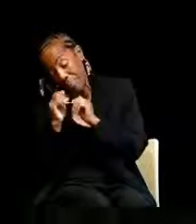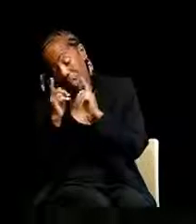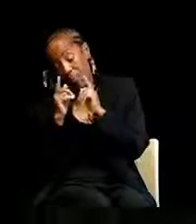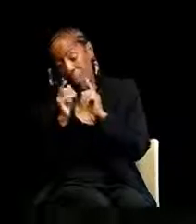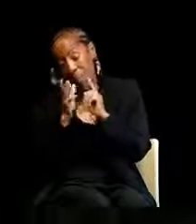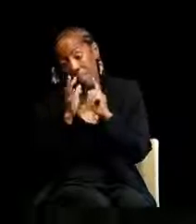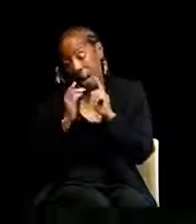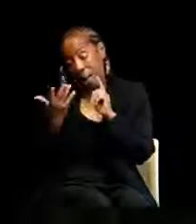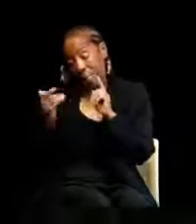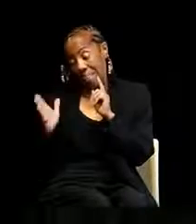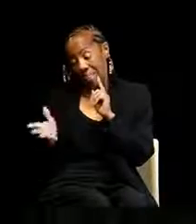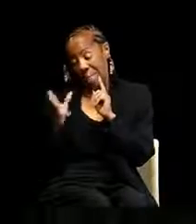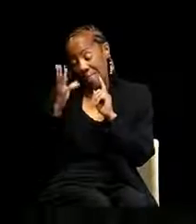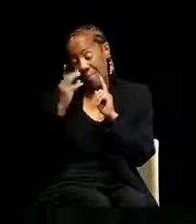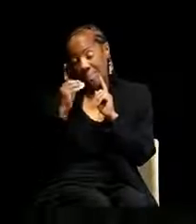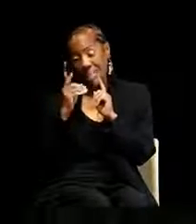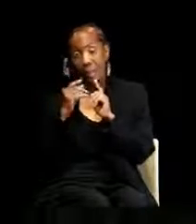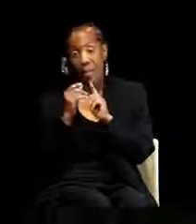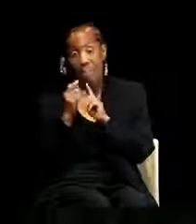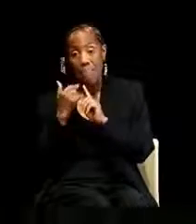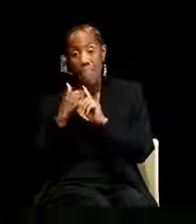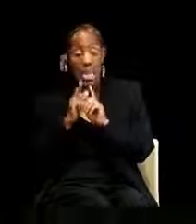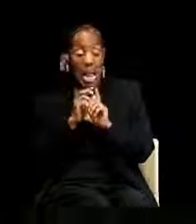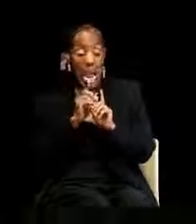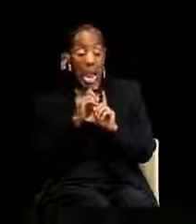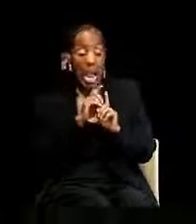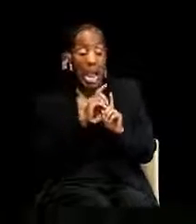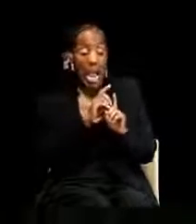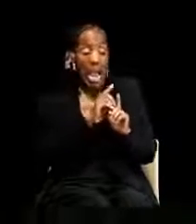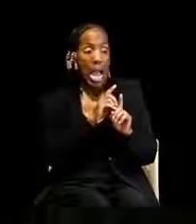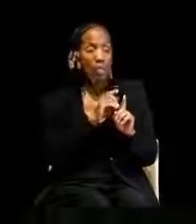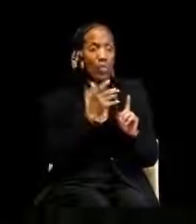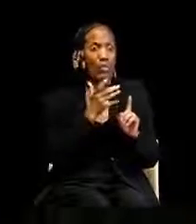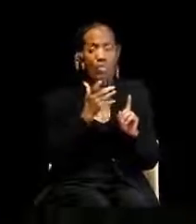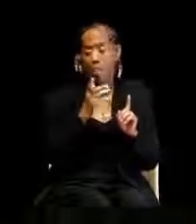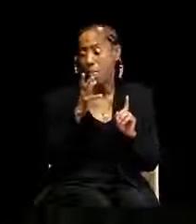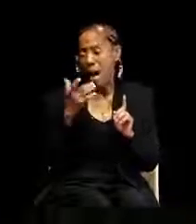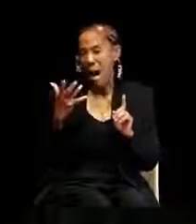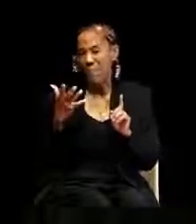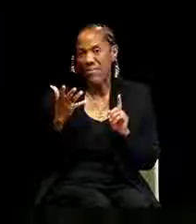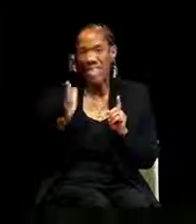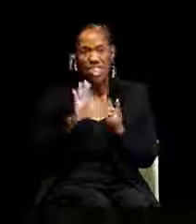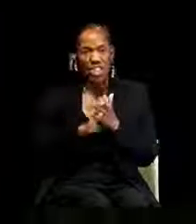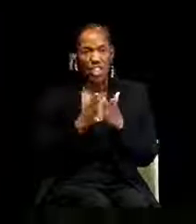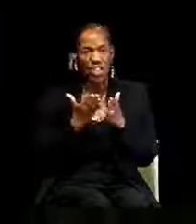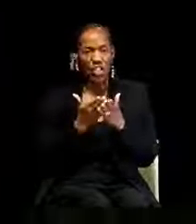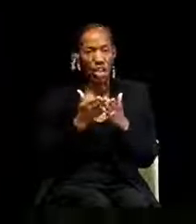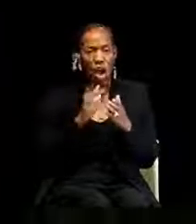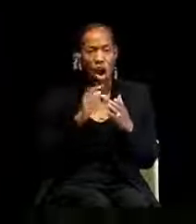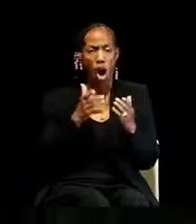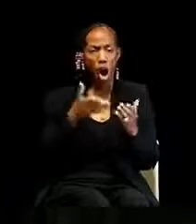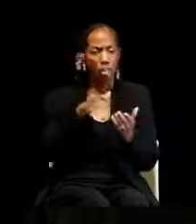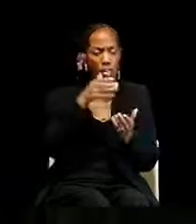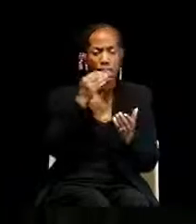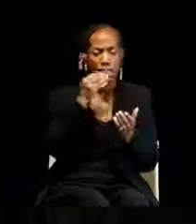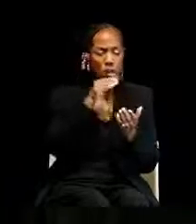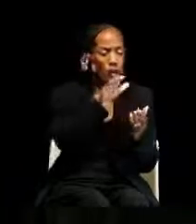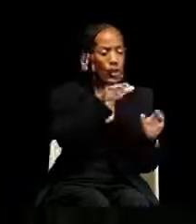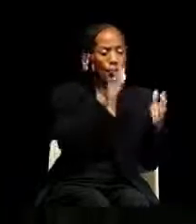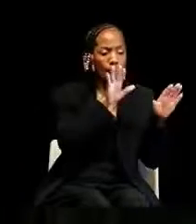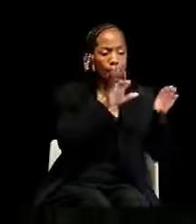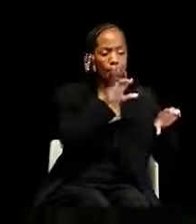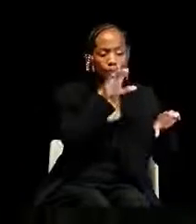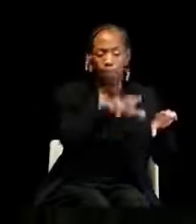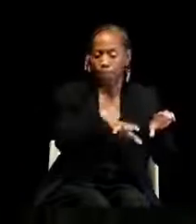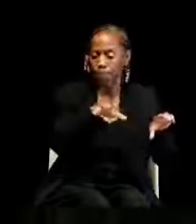in Liberia, when you cook big. You got pots of food, plates and everything. So she had it out, letting it cool off.